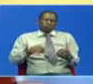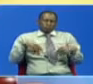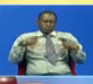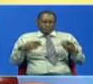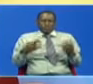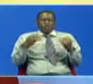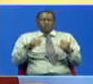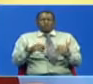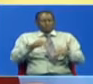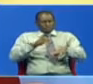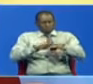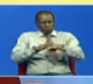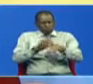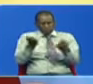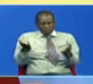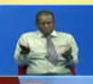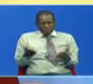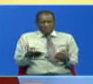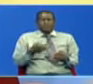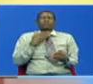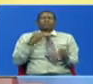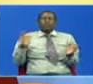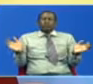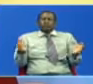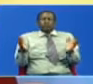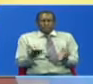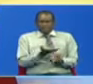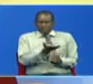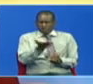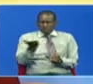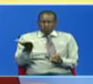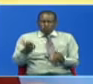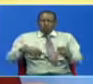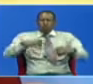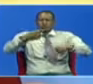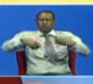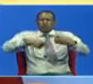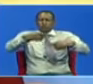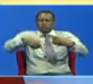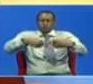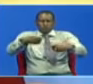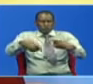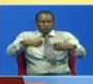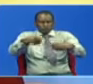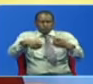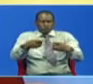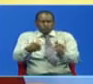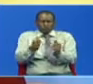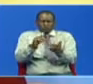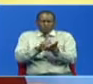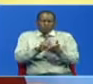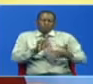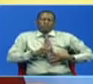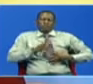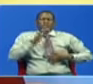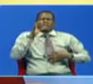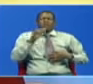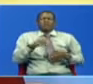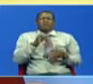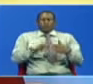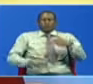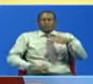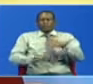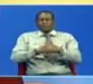very commendable. We want to encourage you to continue to, with that spirit of supporting